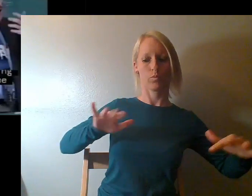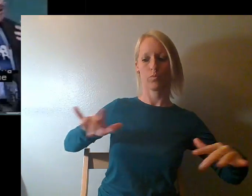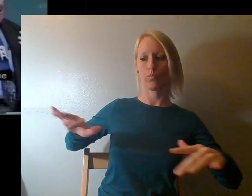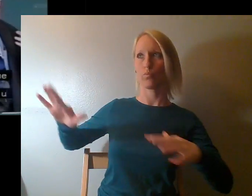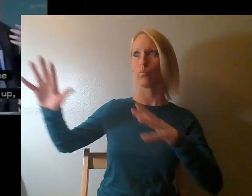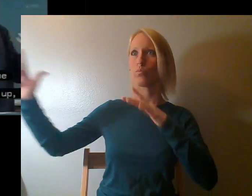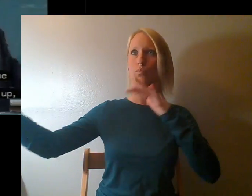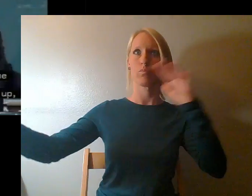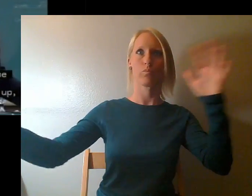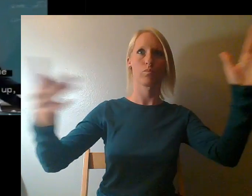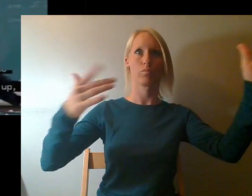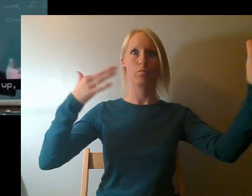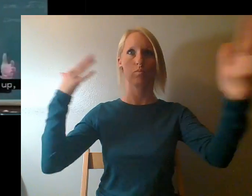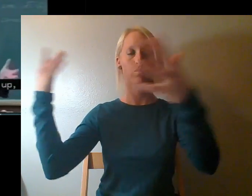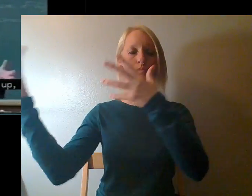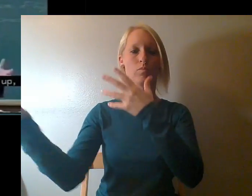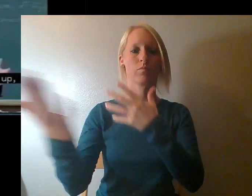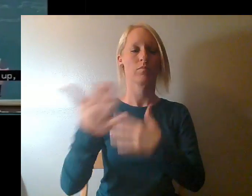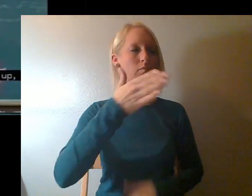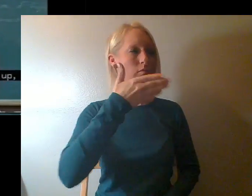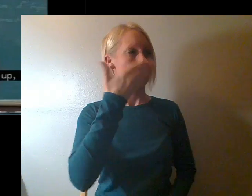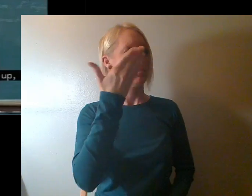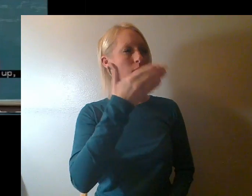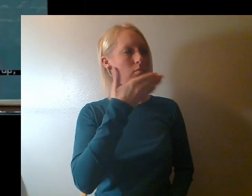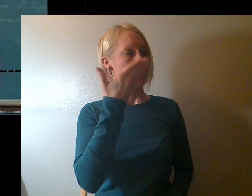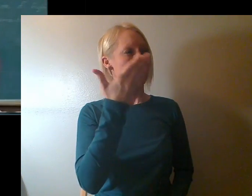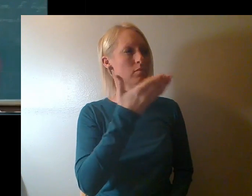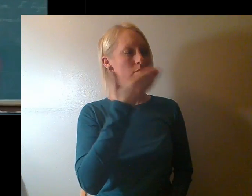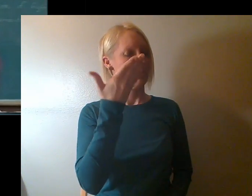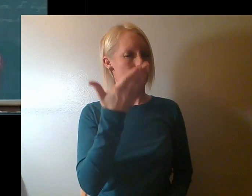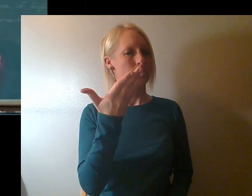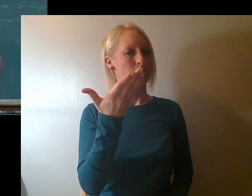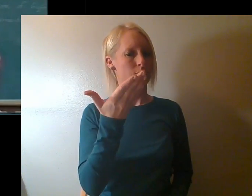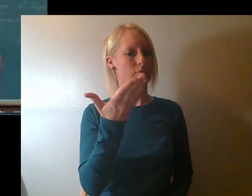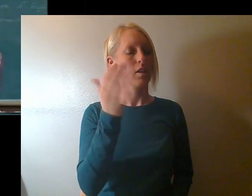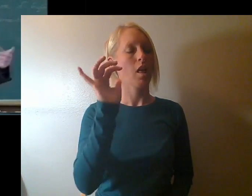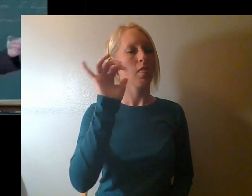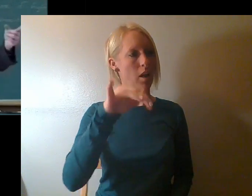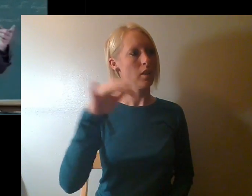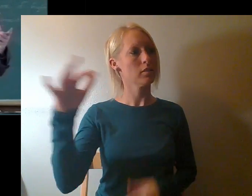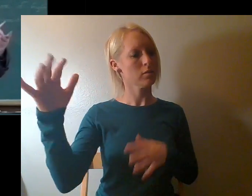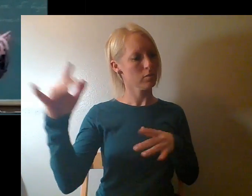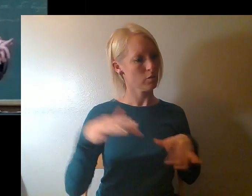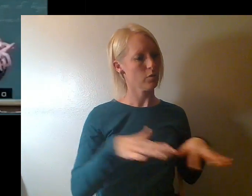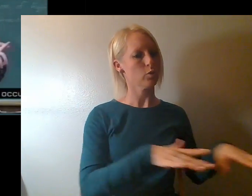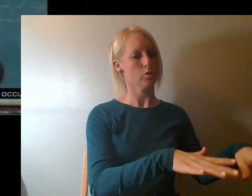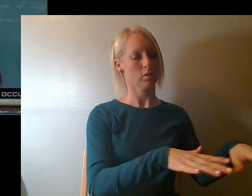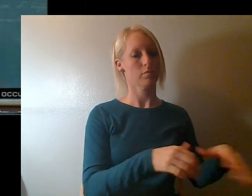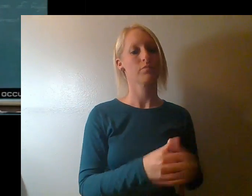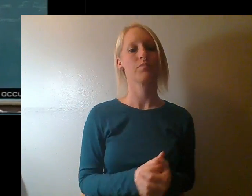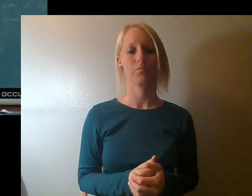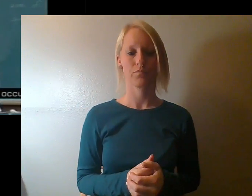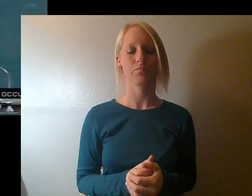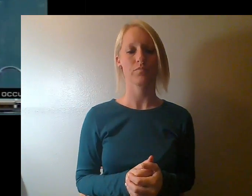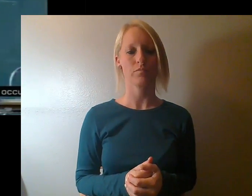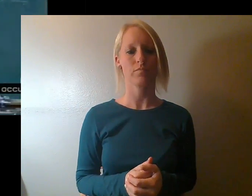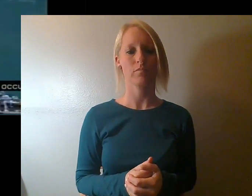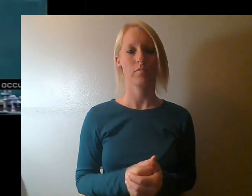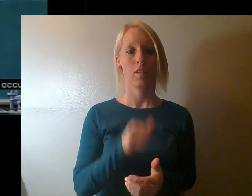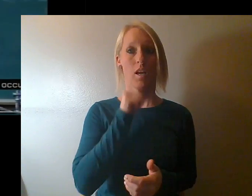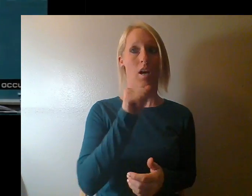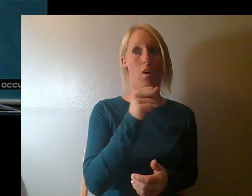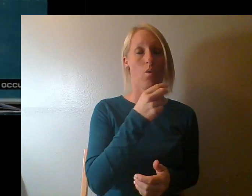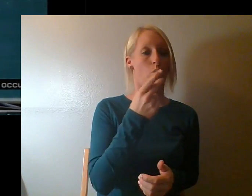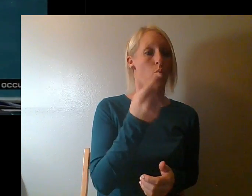your nose will pick it up. That's diffusion. It's the same thing. It's the same process. So diffusion does not only occur in